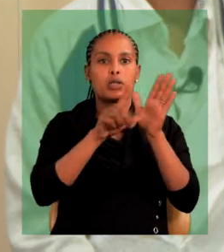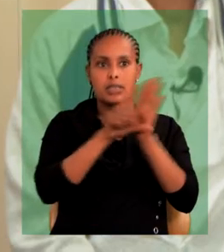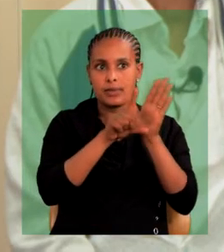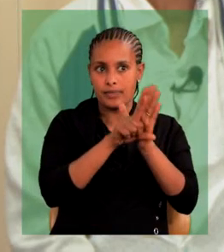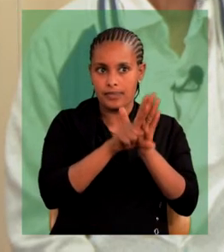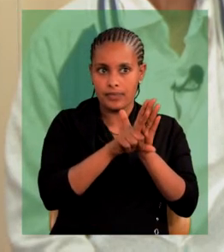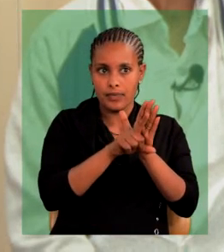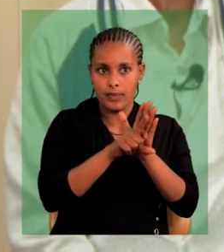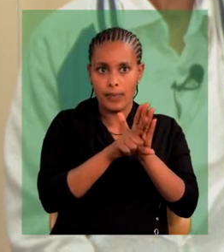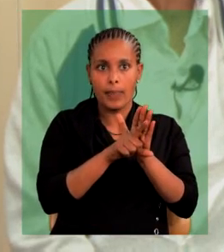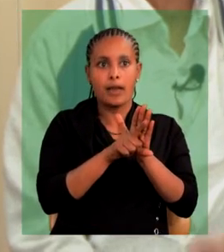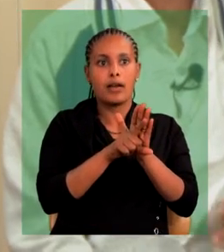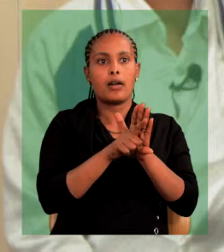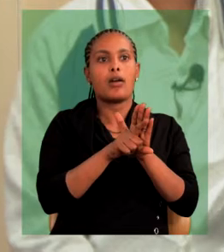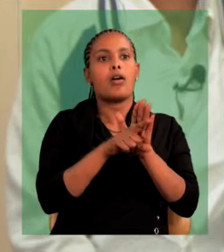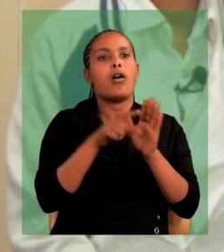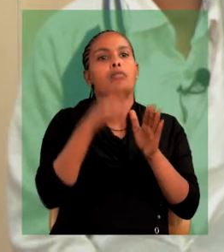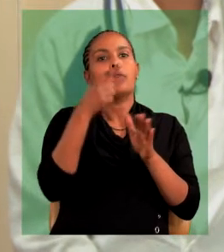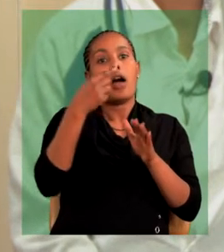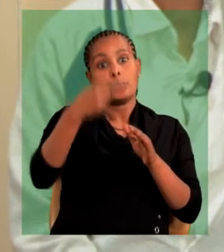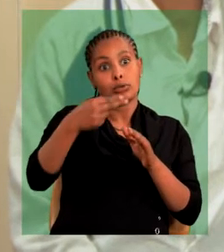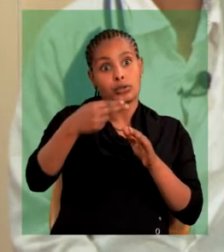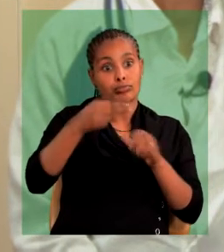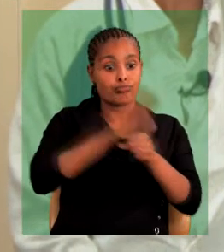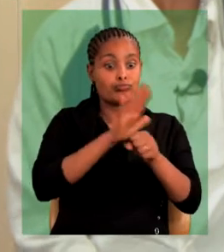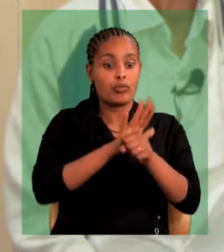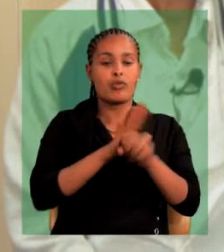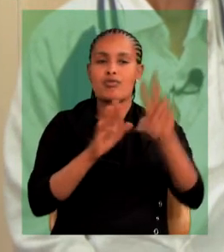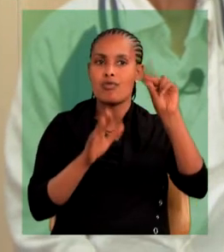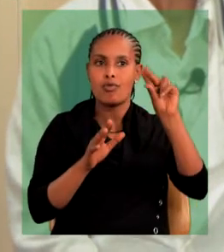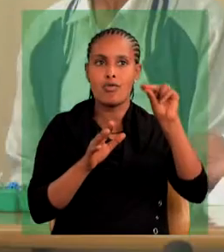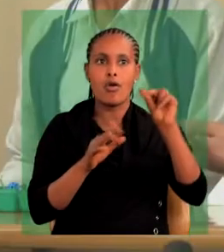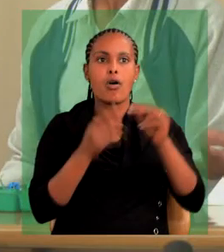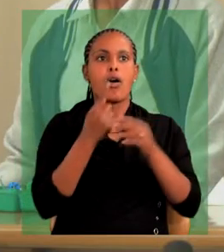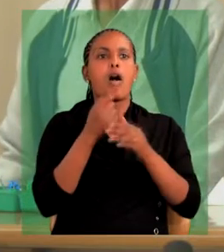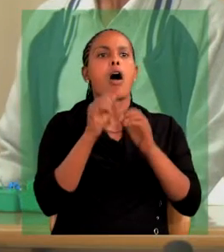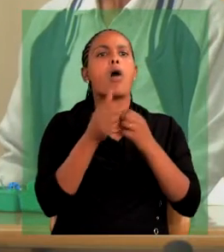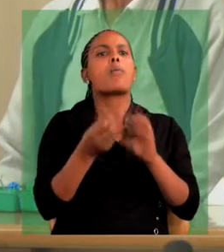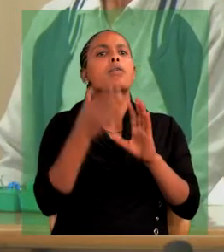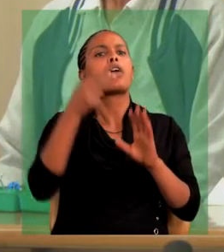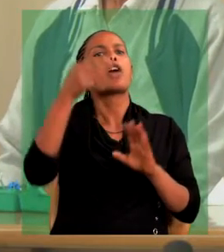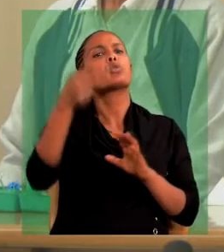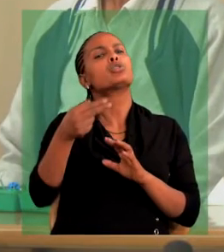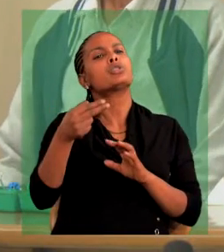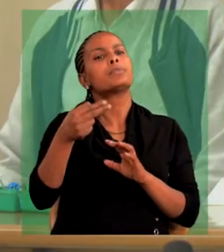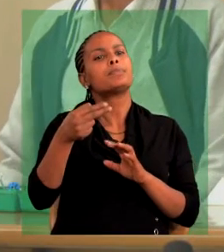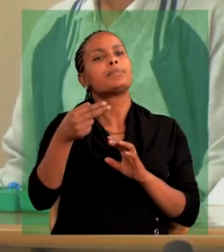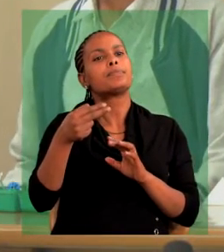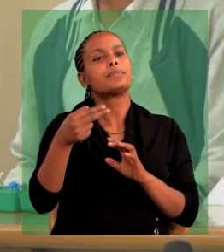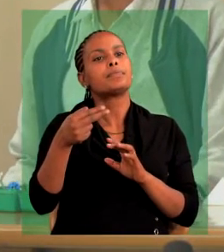No. Only for oxygen. Oxygen. How about hydrogen?